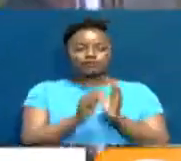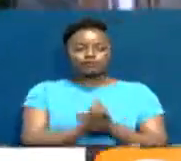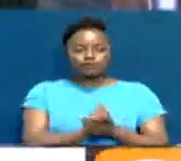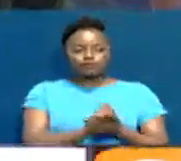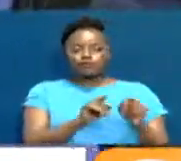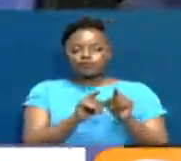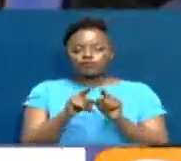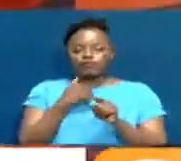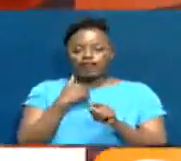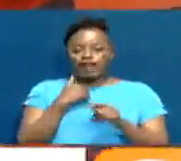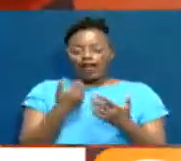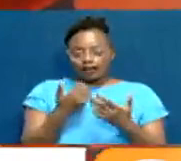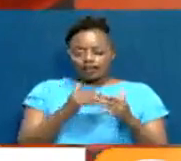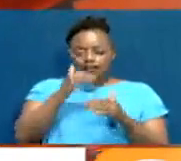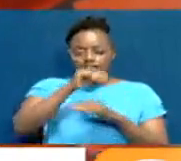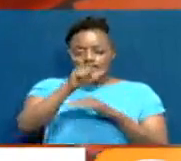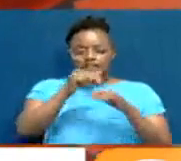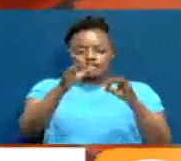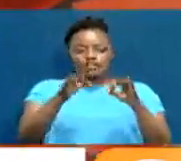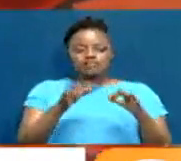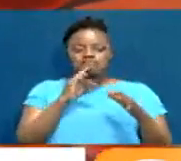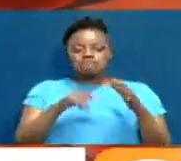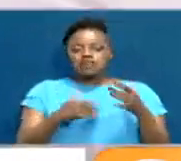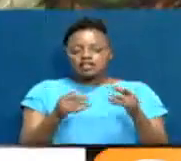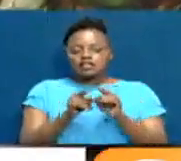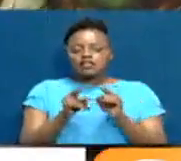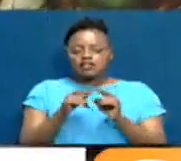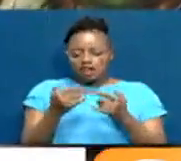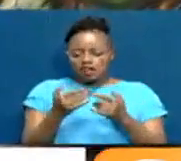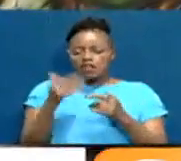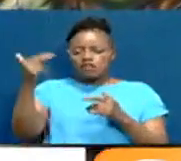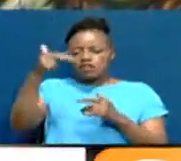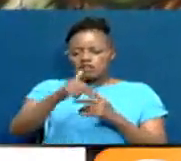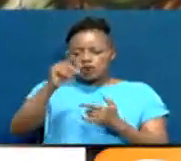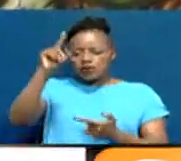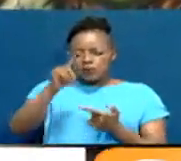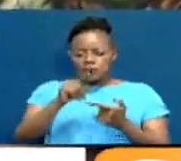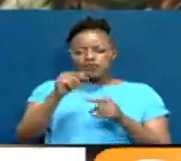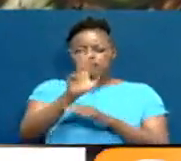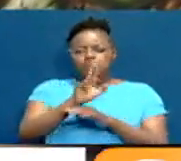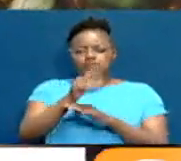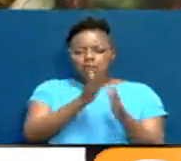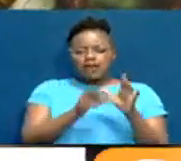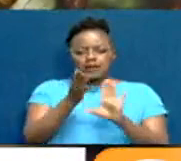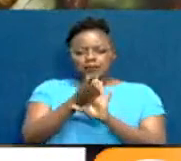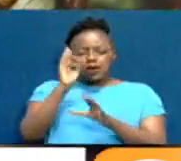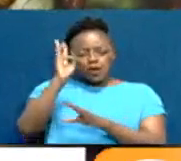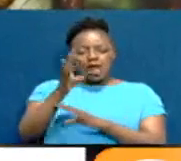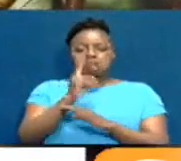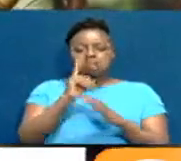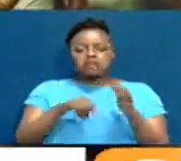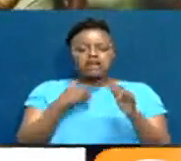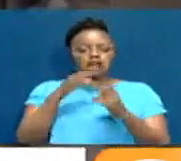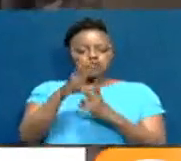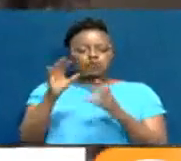And with no reprieve in sight after the National Treasury stated that they are pulling the plug on the fuel subsidy plan, Matatu operators now say that they are left